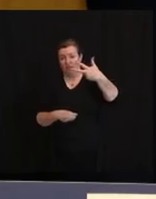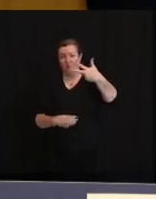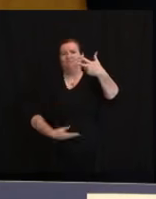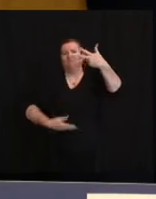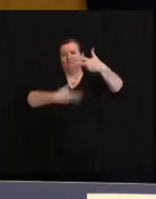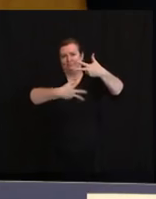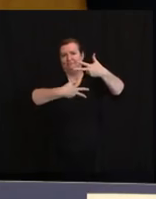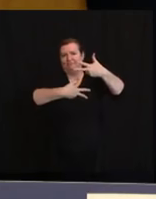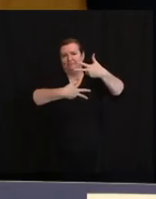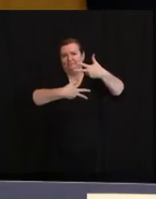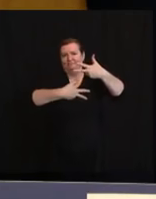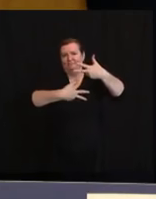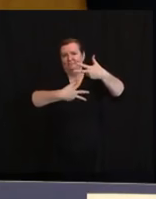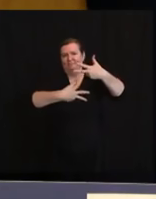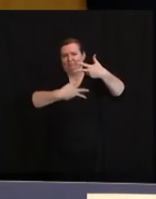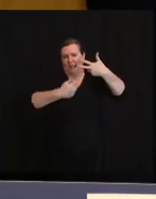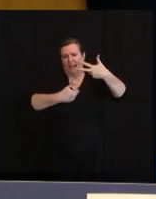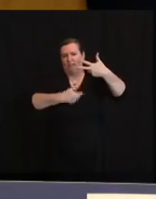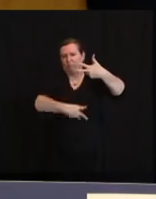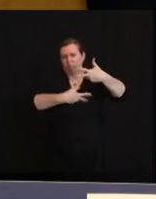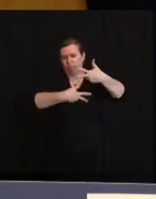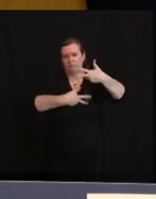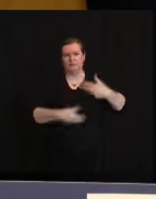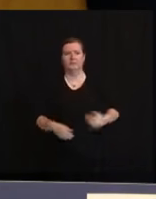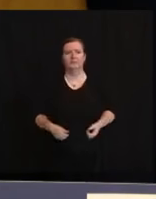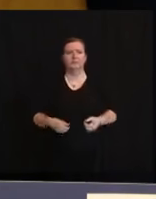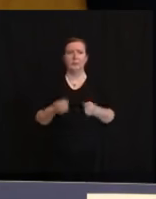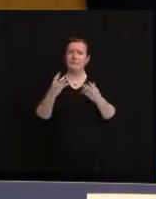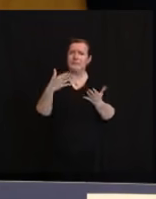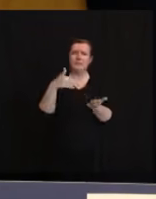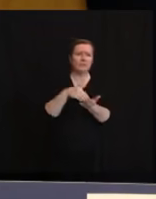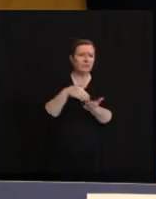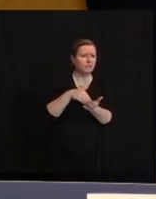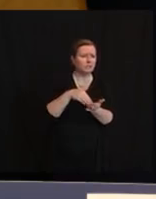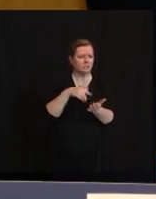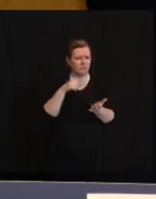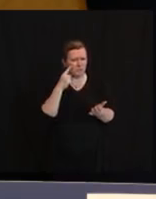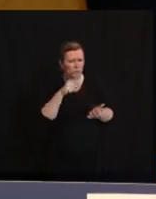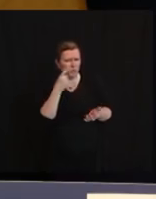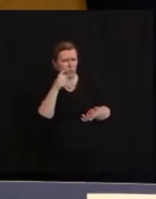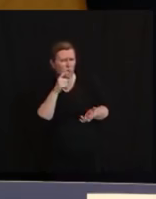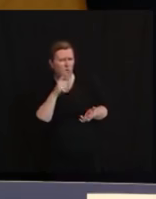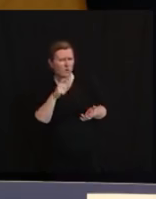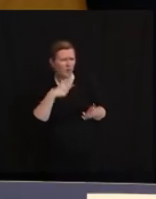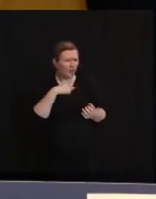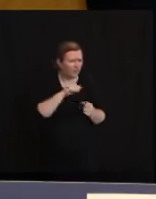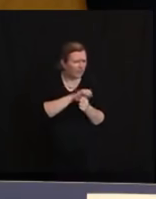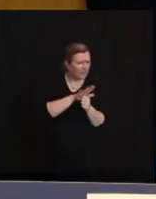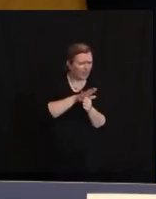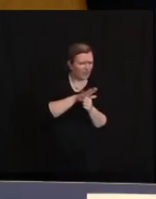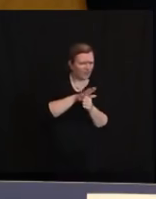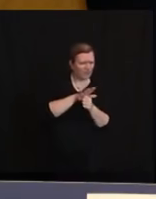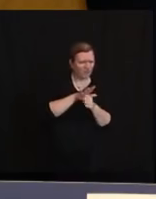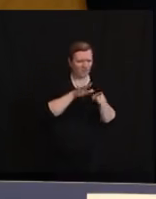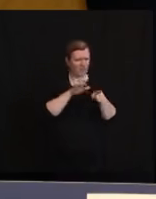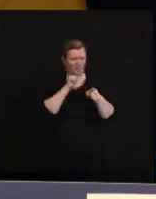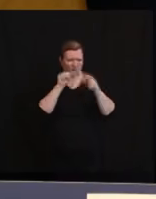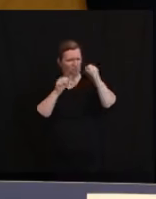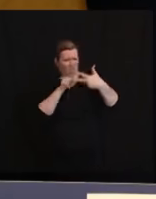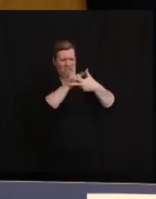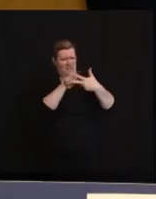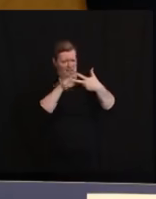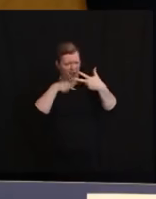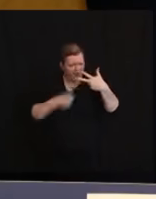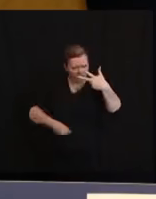have been observed by healthcare providers when caring for their patients. Symptoms of COVID-19 can range